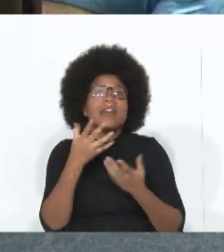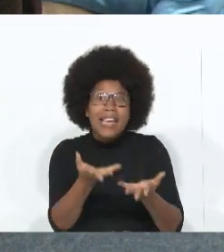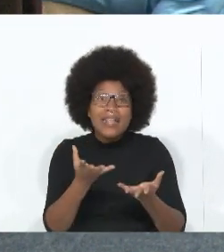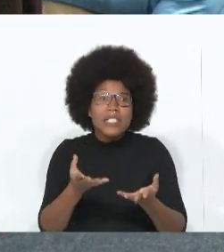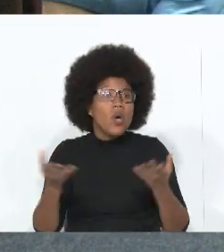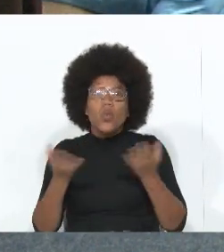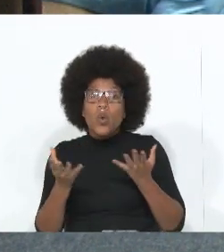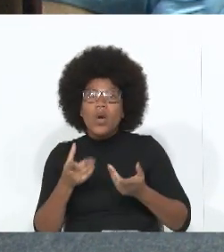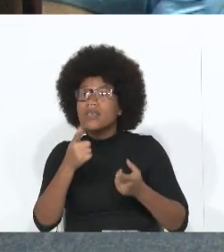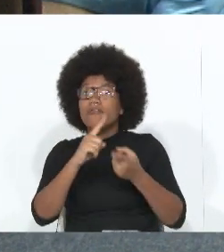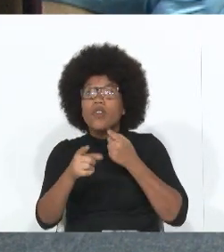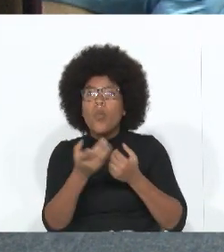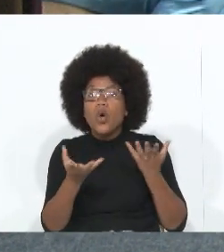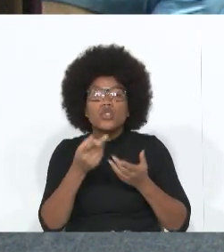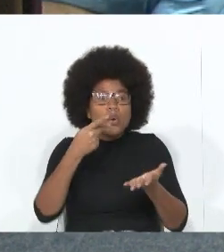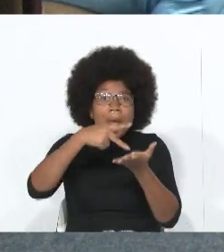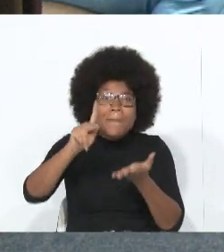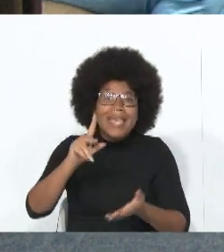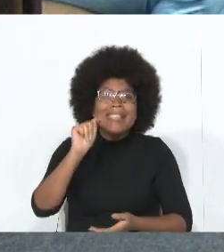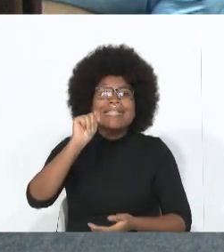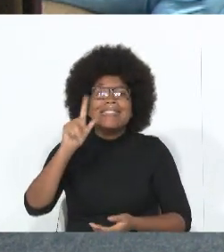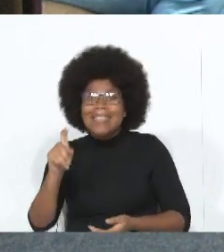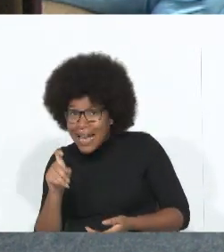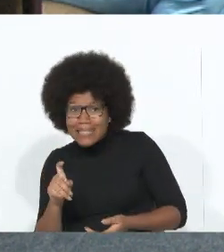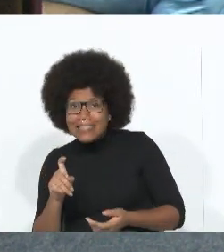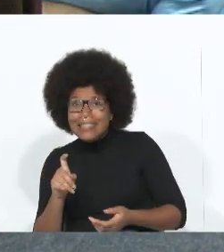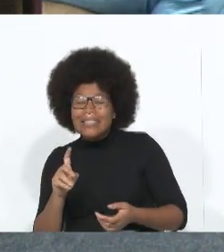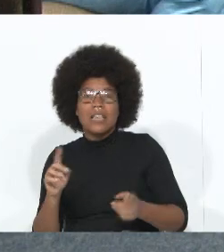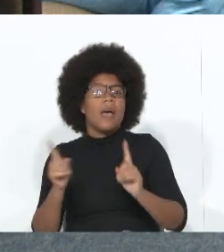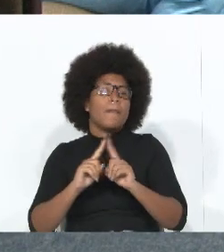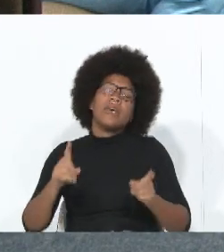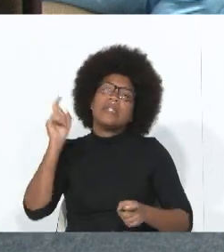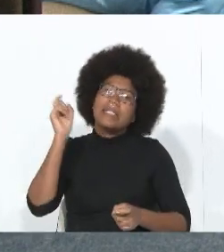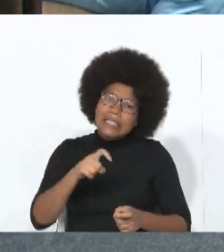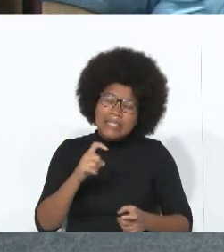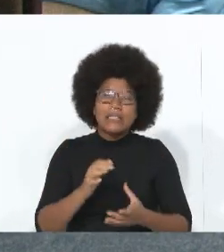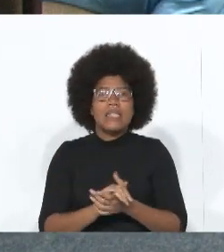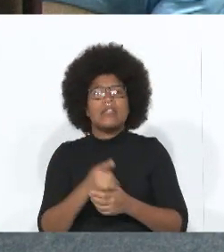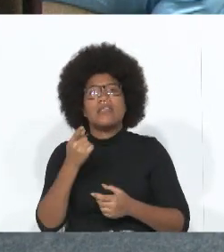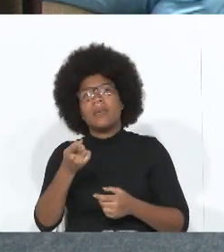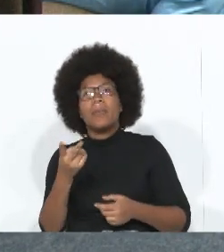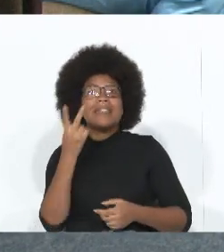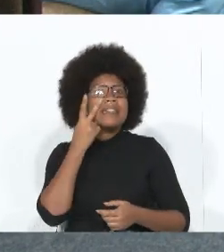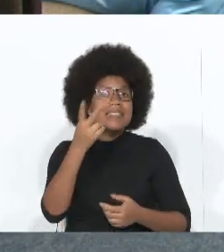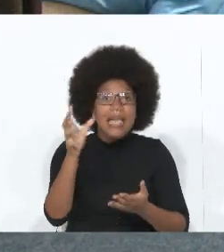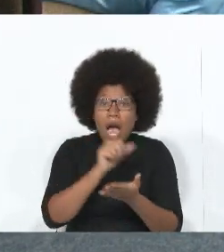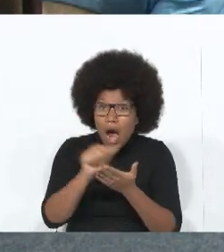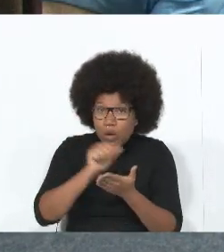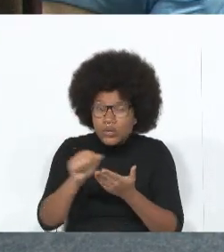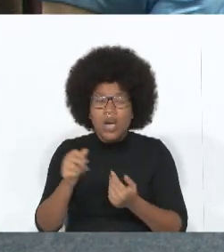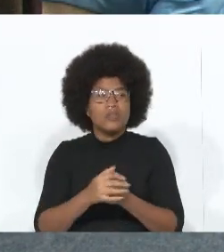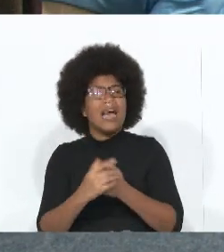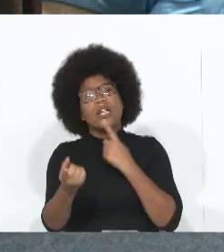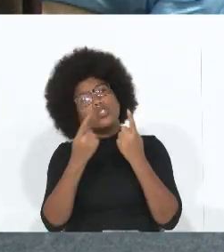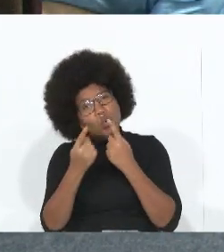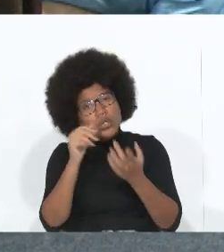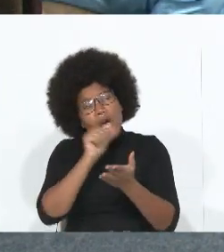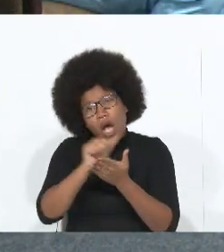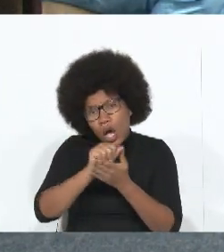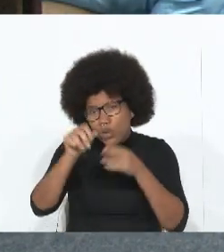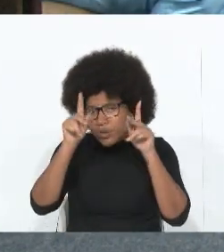your format, the music is created in Trinidad. We have wonderful R&B, we have gospel like that in this